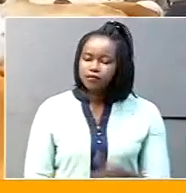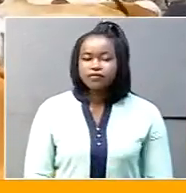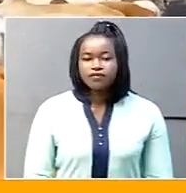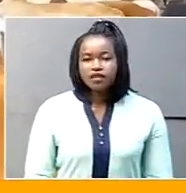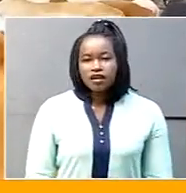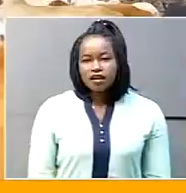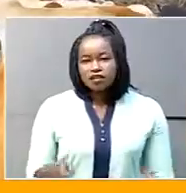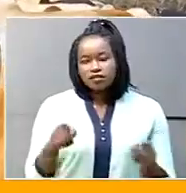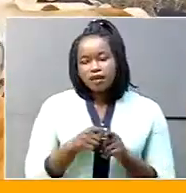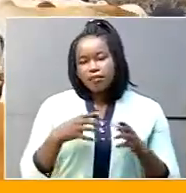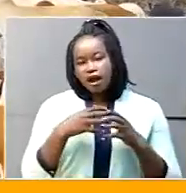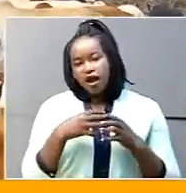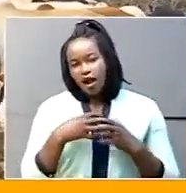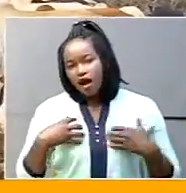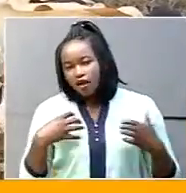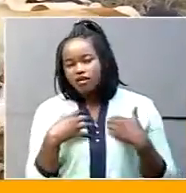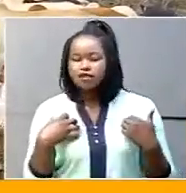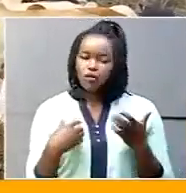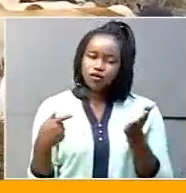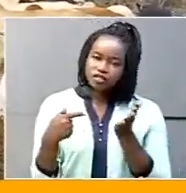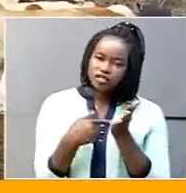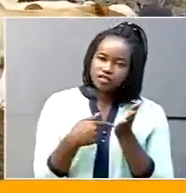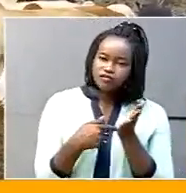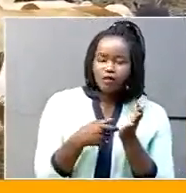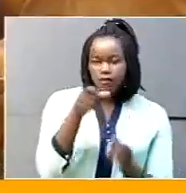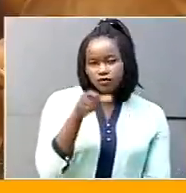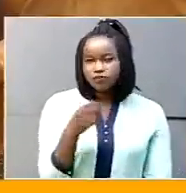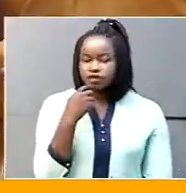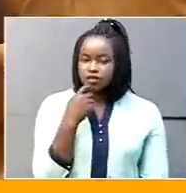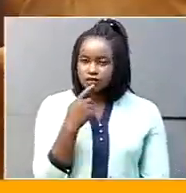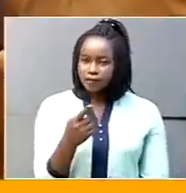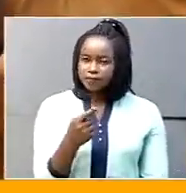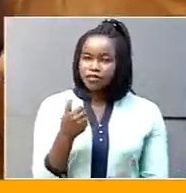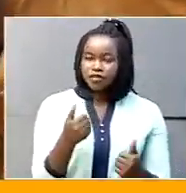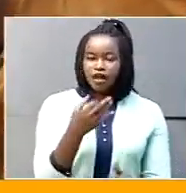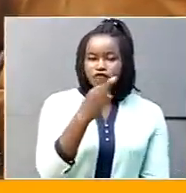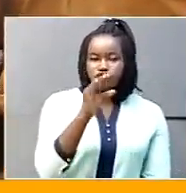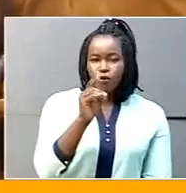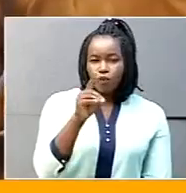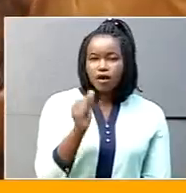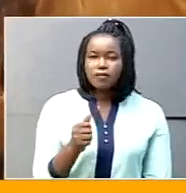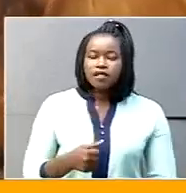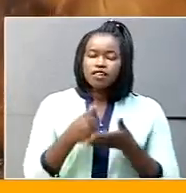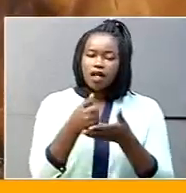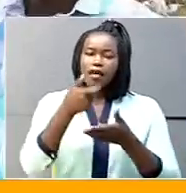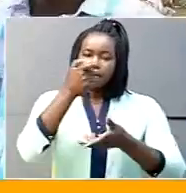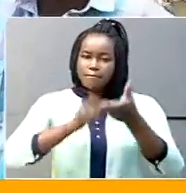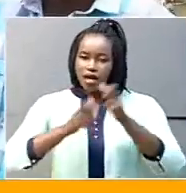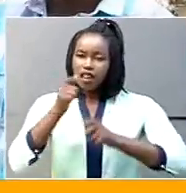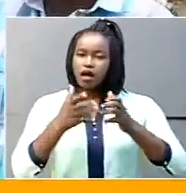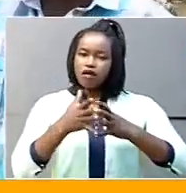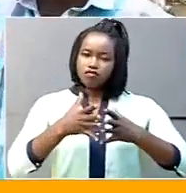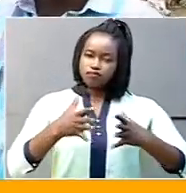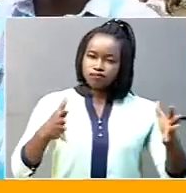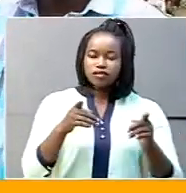technician at Nabuinizadi, Stephen Esapat, says the new livestock fodder increases milk and beef production.